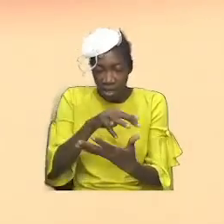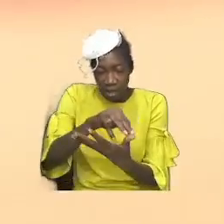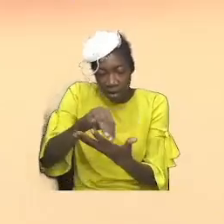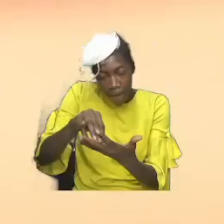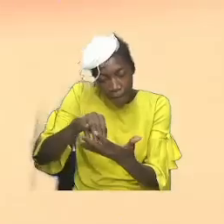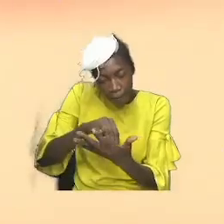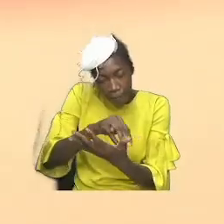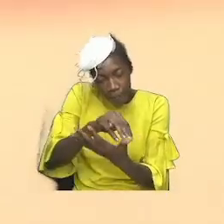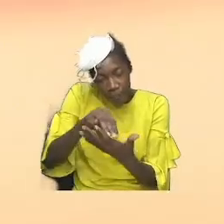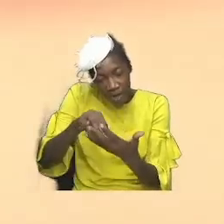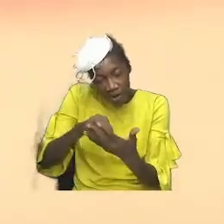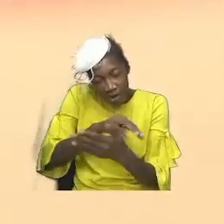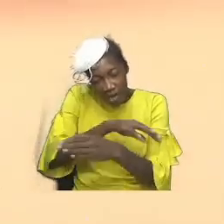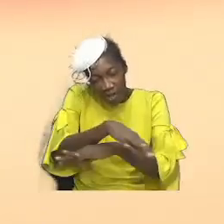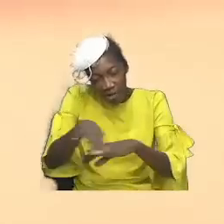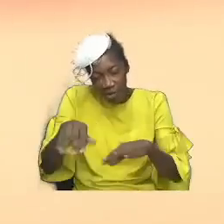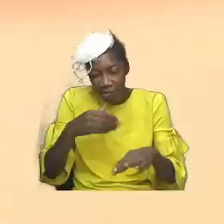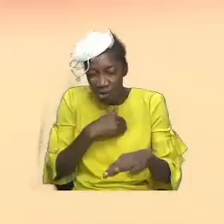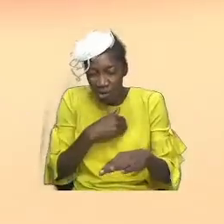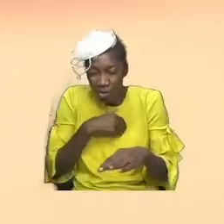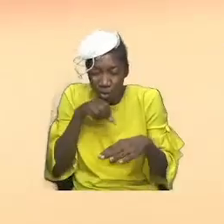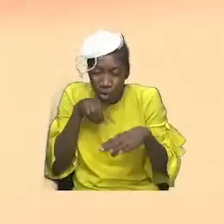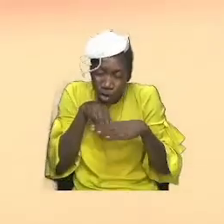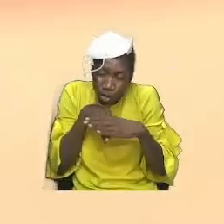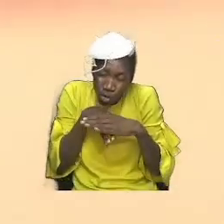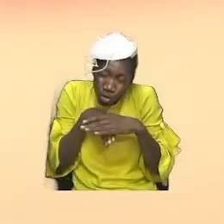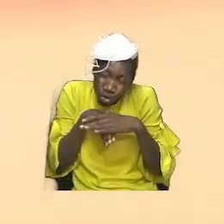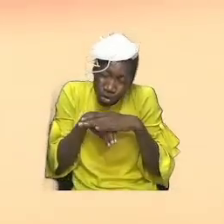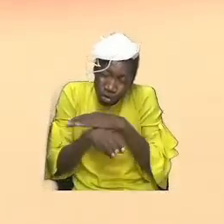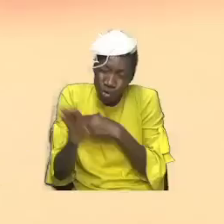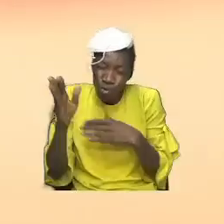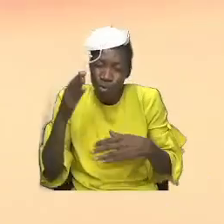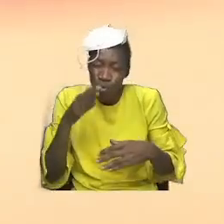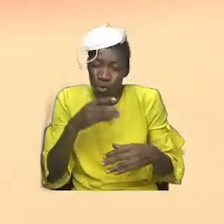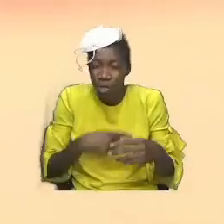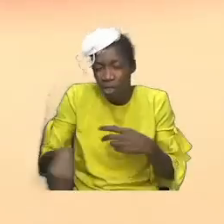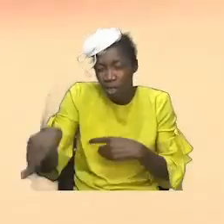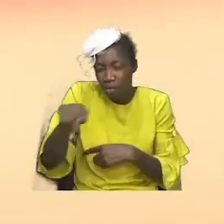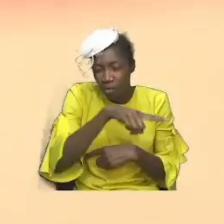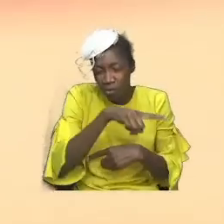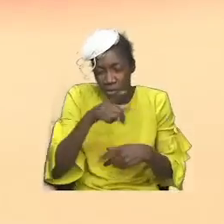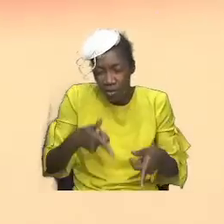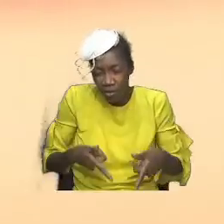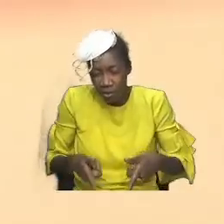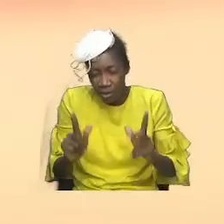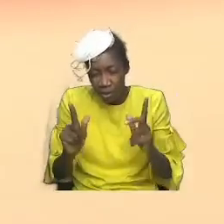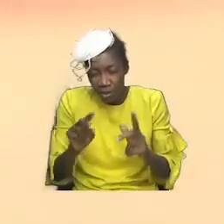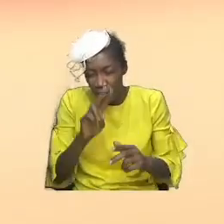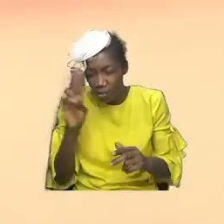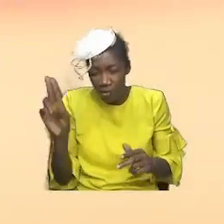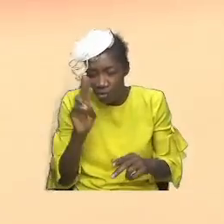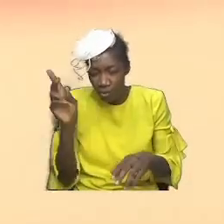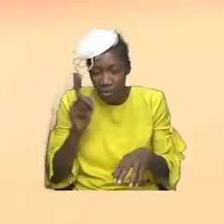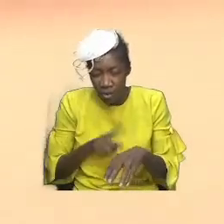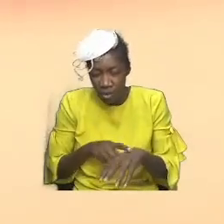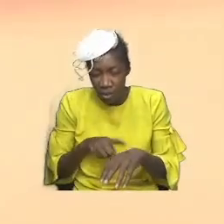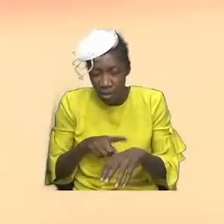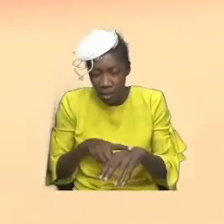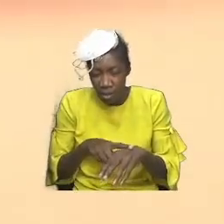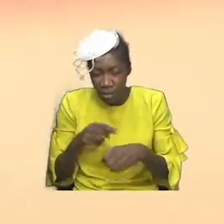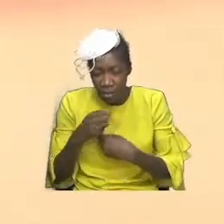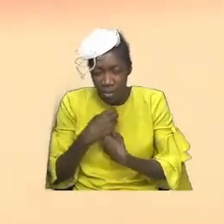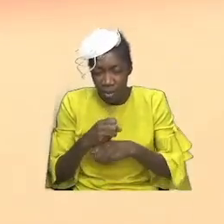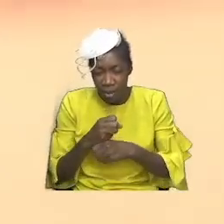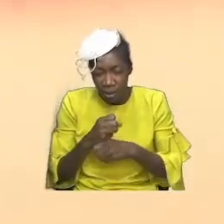our souls. Let it soak into all of us, almighty God. And let us use the opportunity to